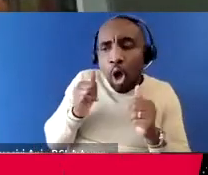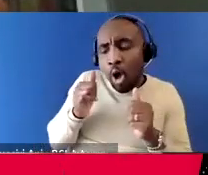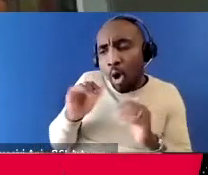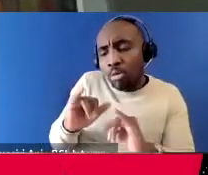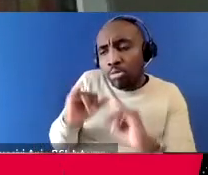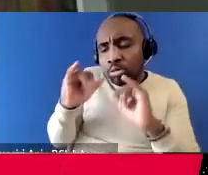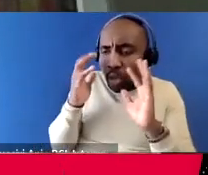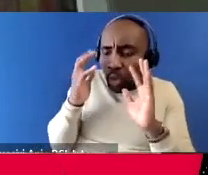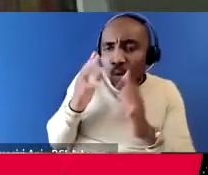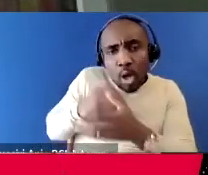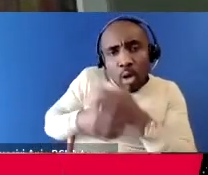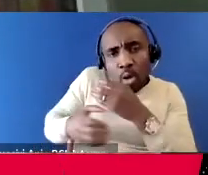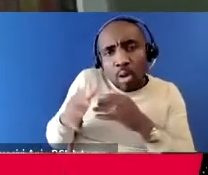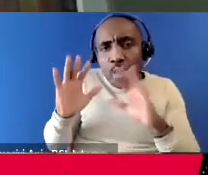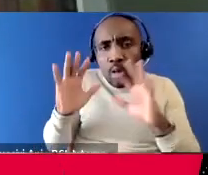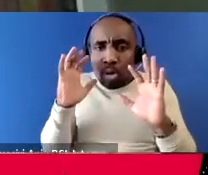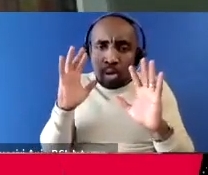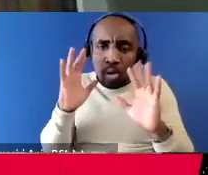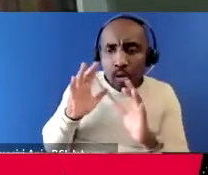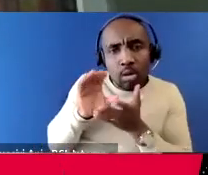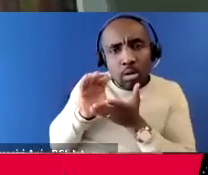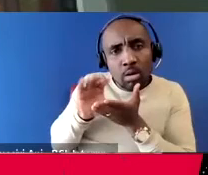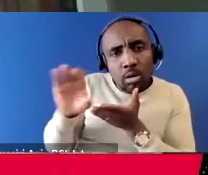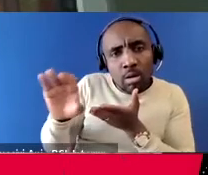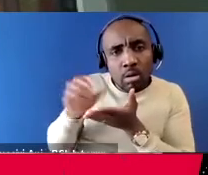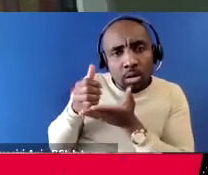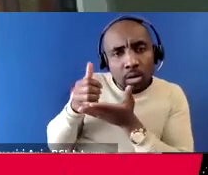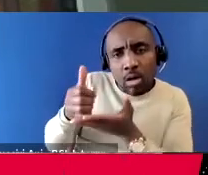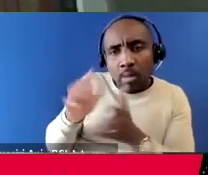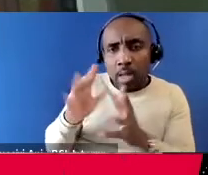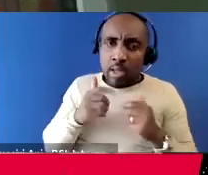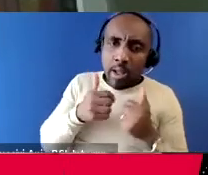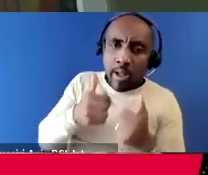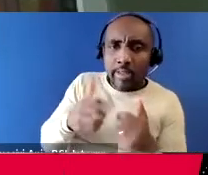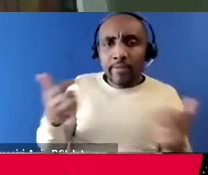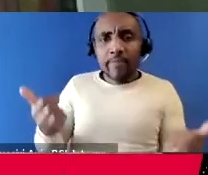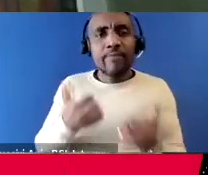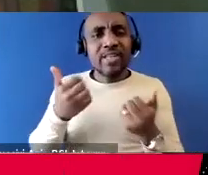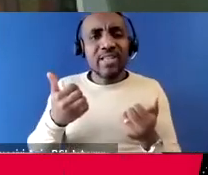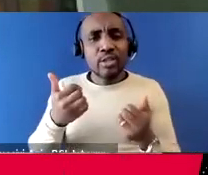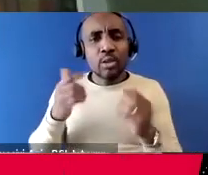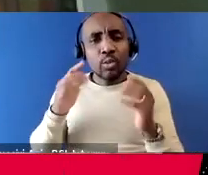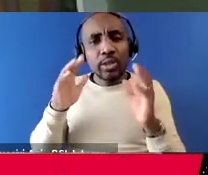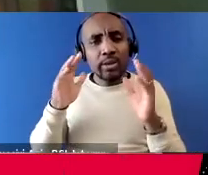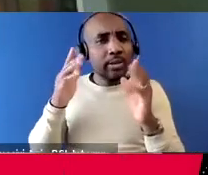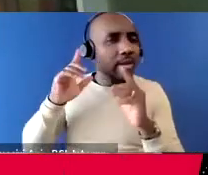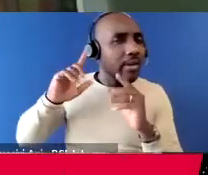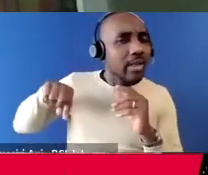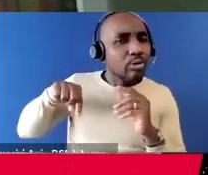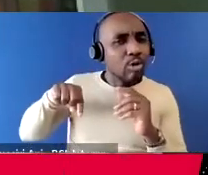these people and let's just be kind and this will all be over. And I think the term solidarity is